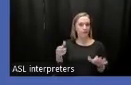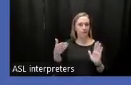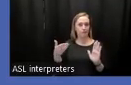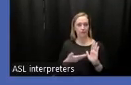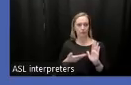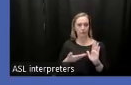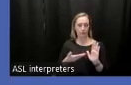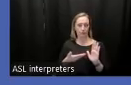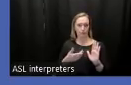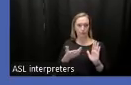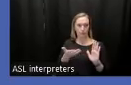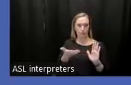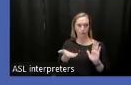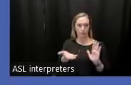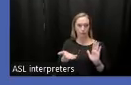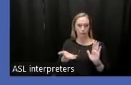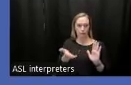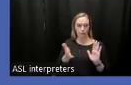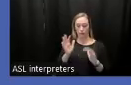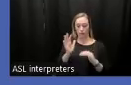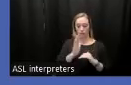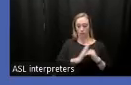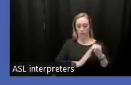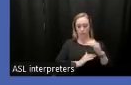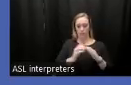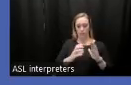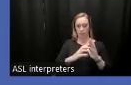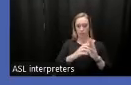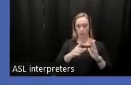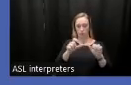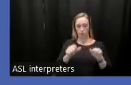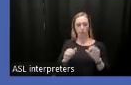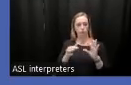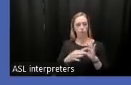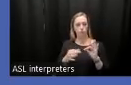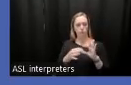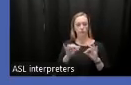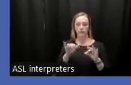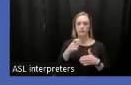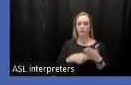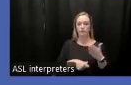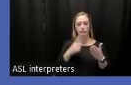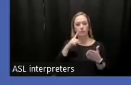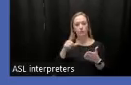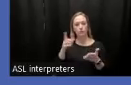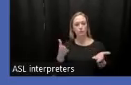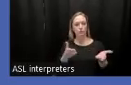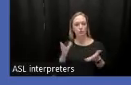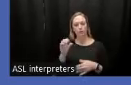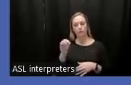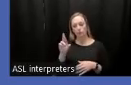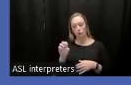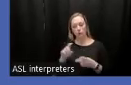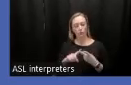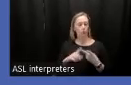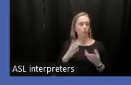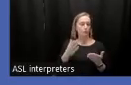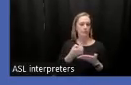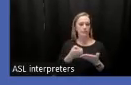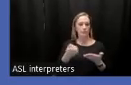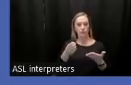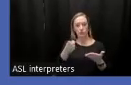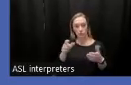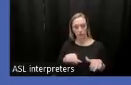it's, you in a facility section, you can talk about how this is a fee for service core, or if it's just equipment that you have access